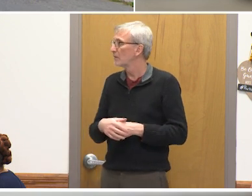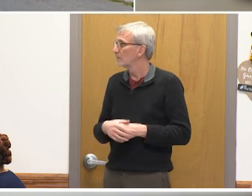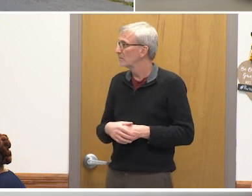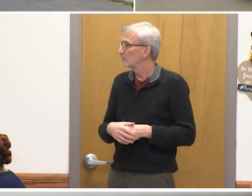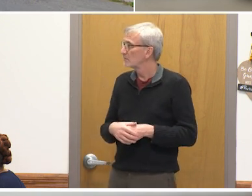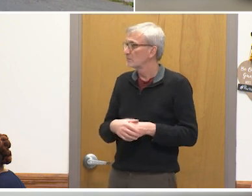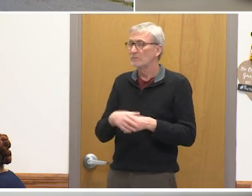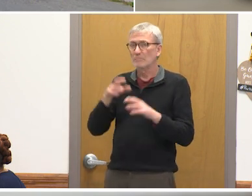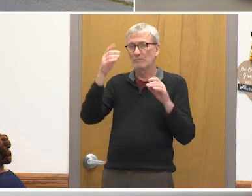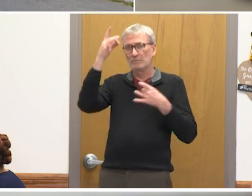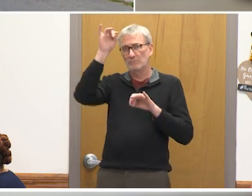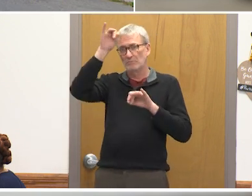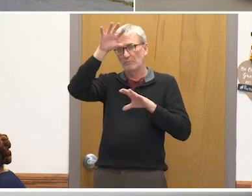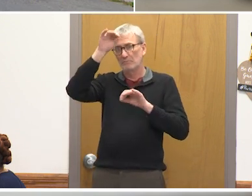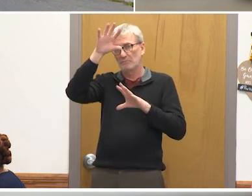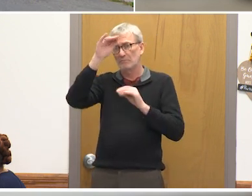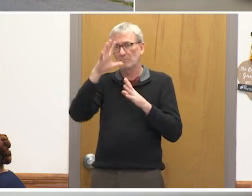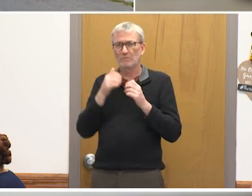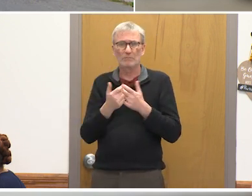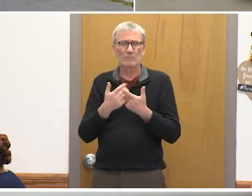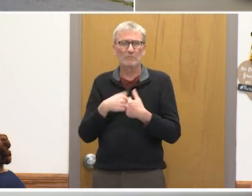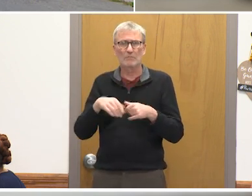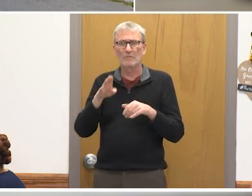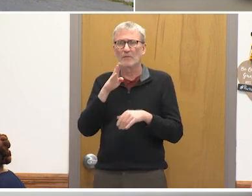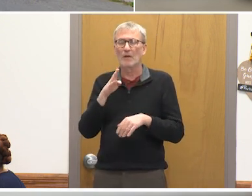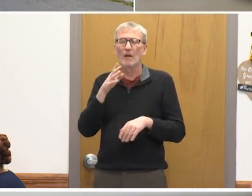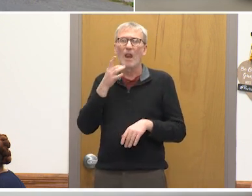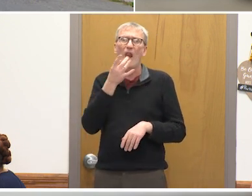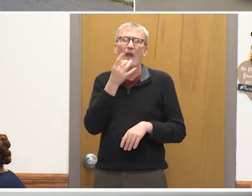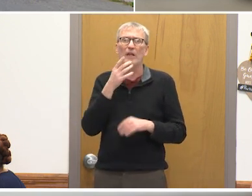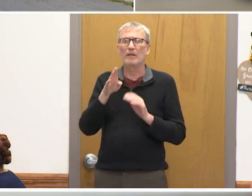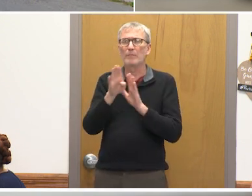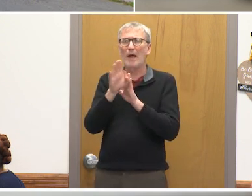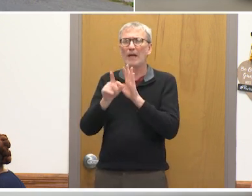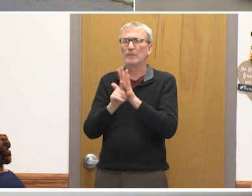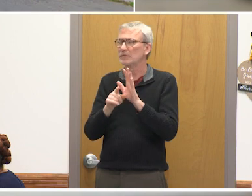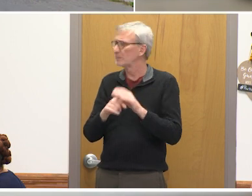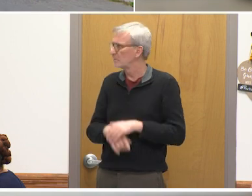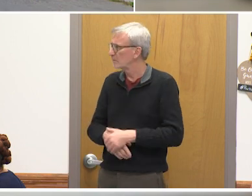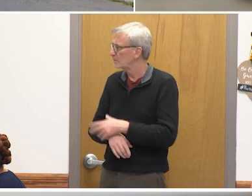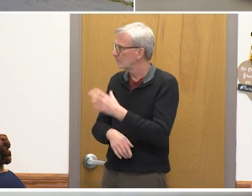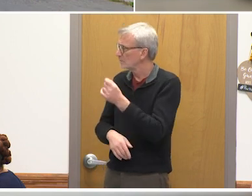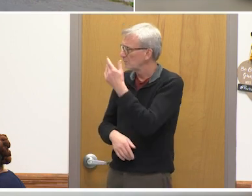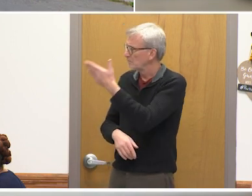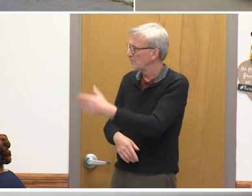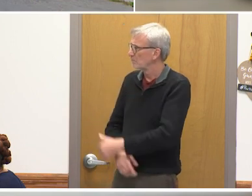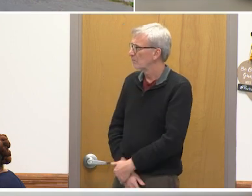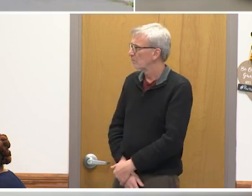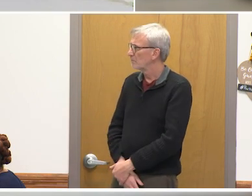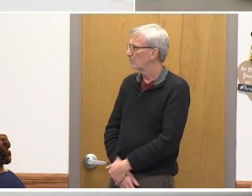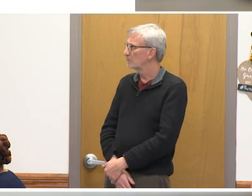with reflective backplates, and then 3 are nameplates, nice new nameplates at every intersection.